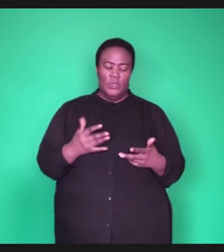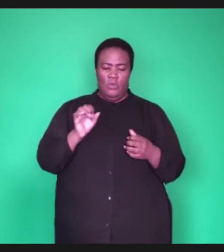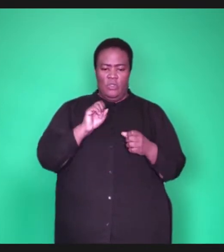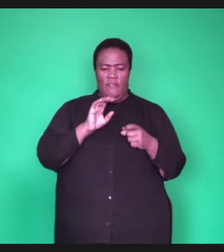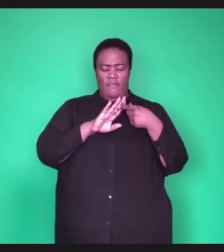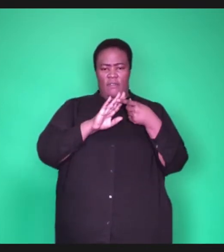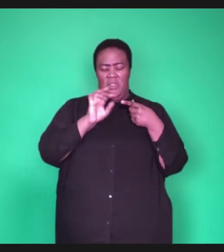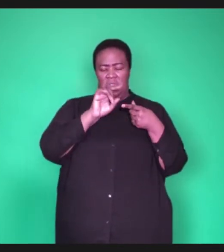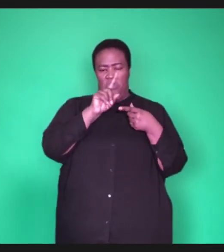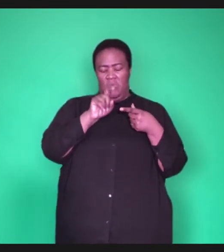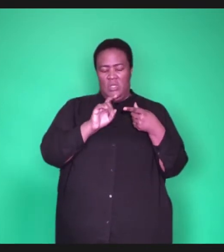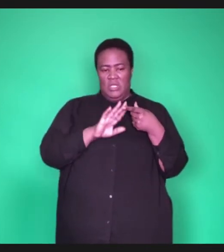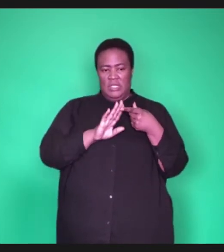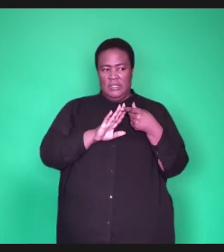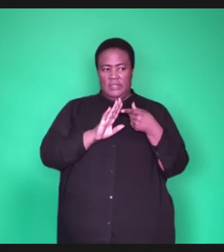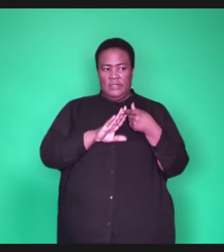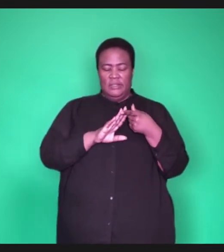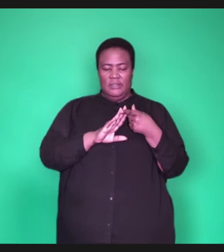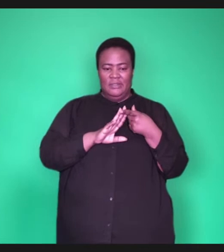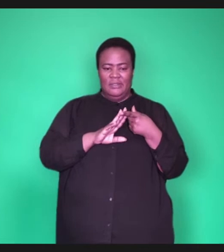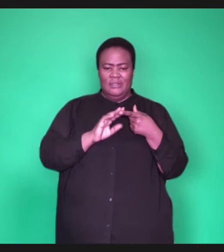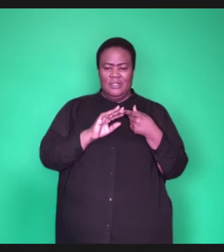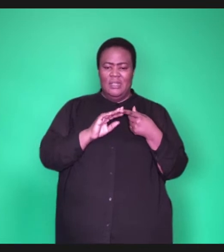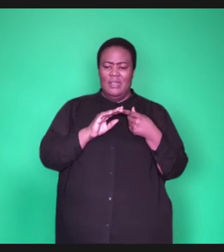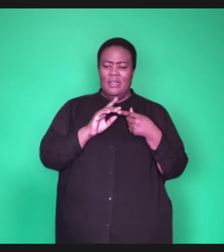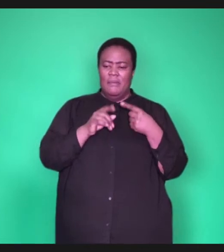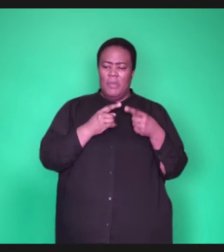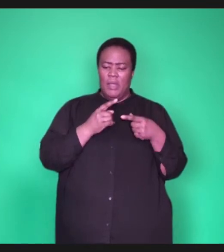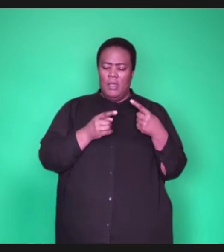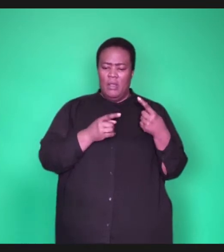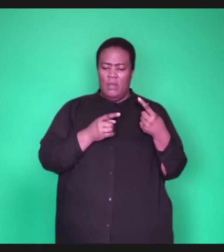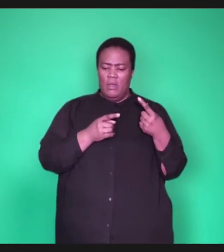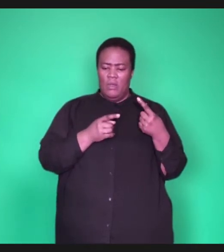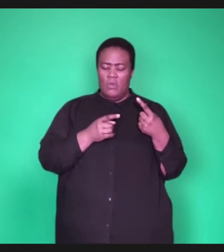questions were about whether